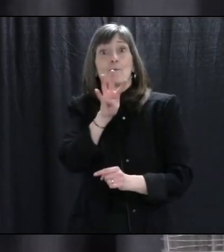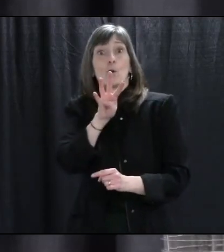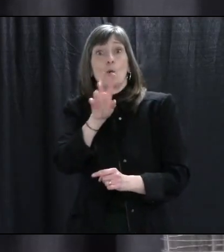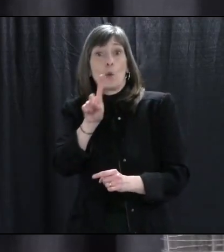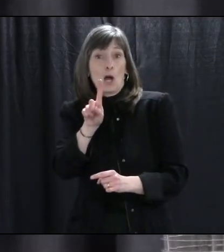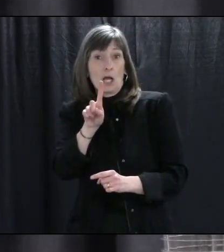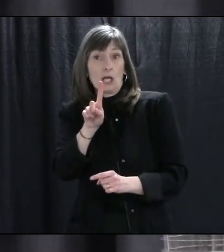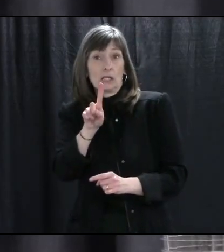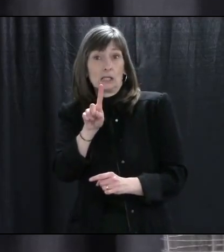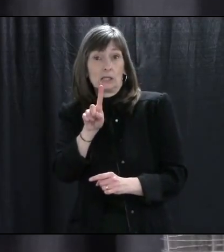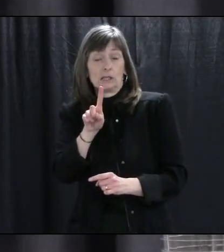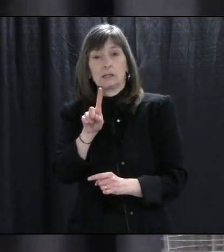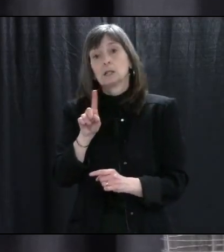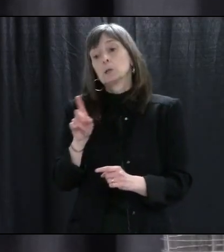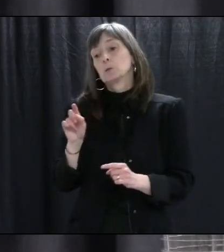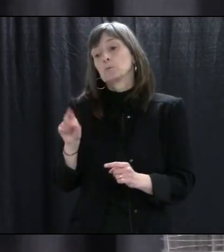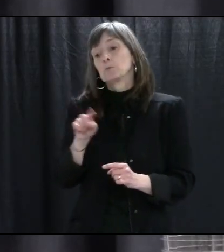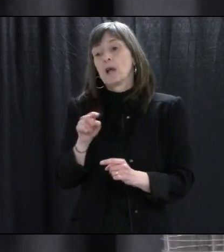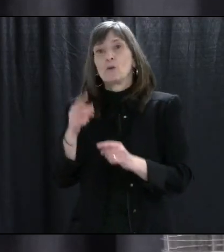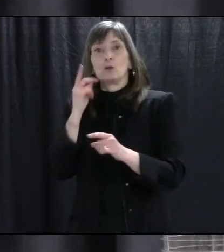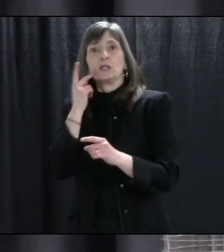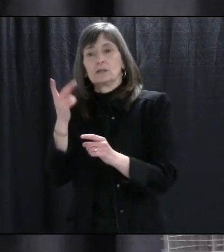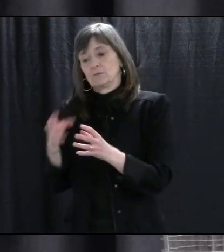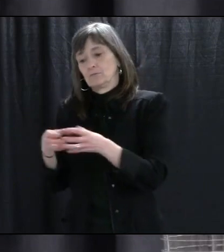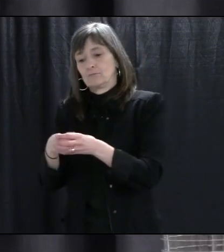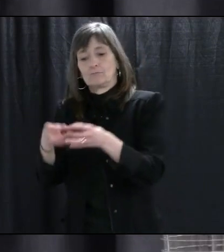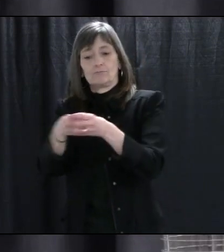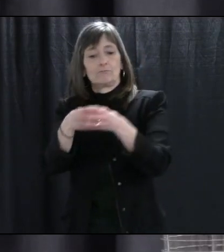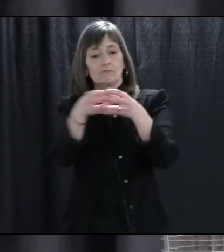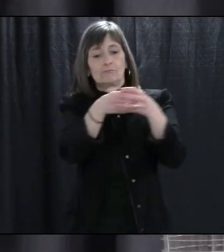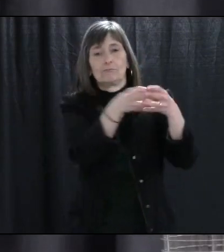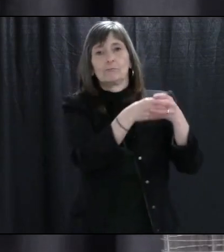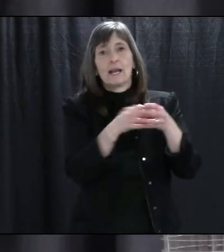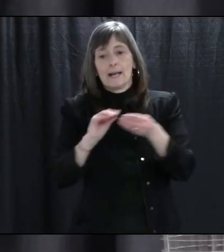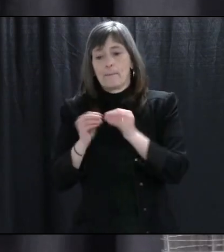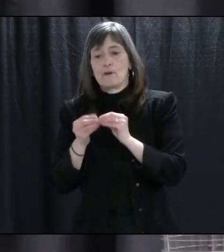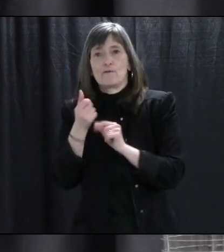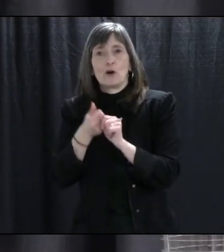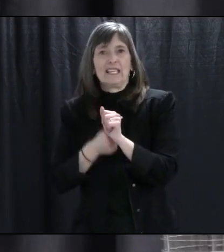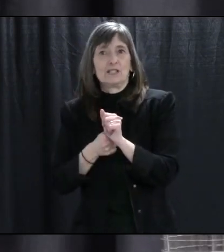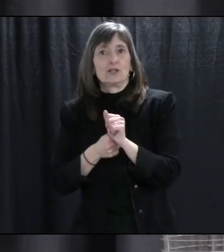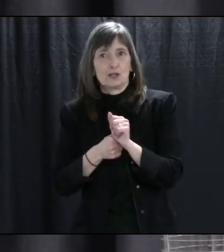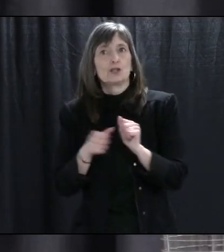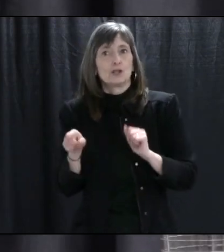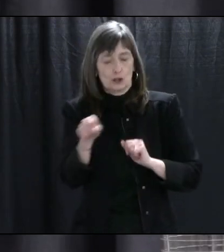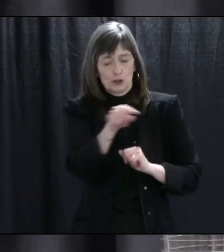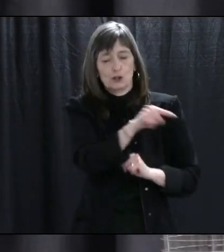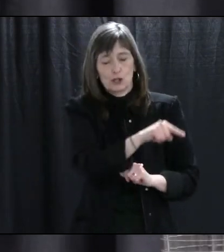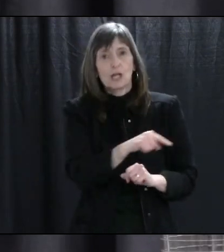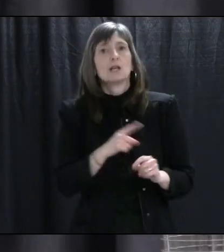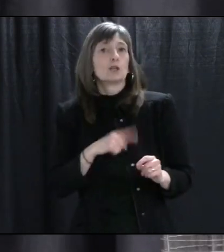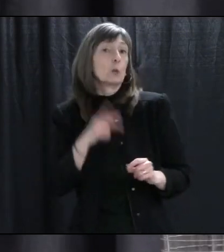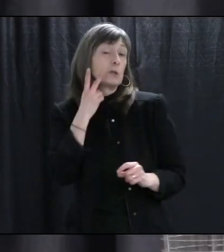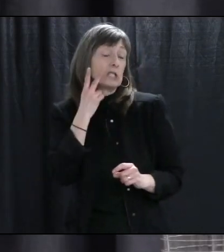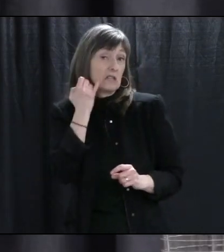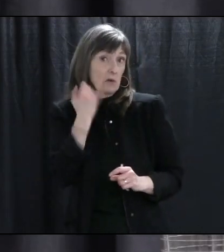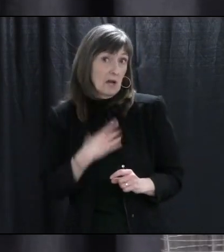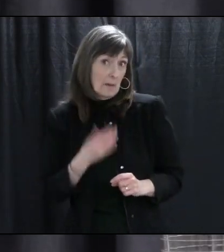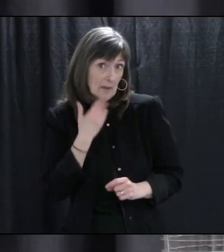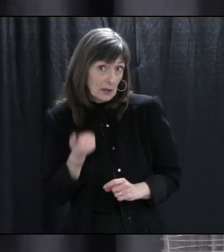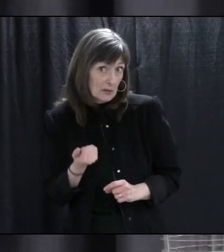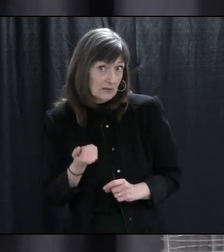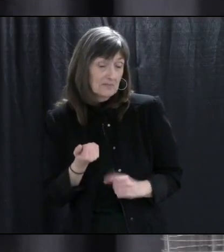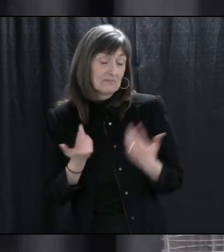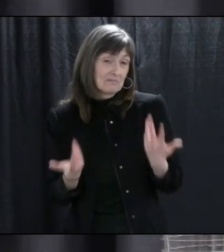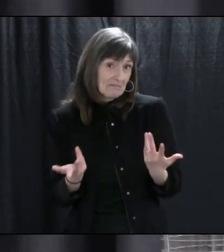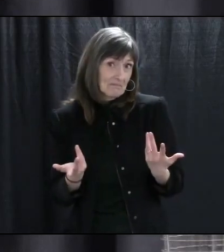province. And we'll try that and see if that is a more acceptable and user-friendly way of doing it. If you have any comments